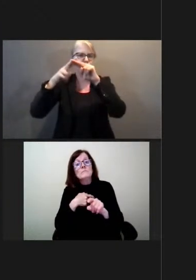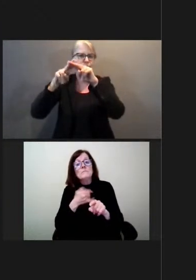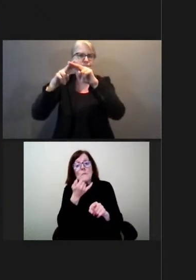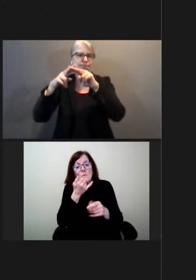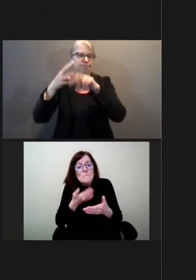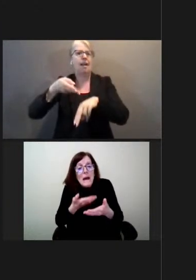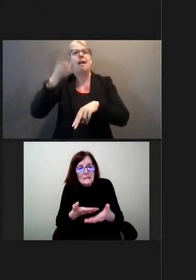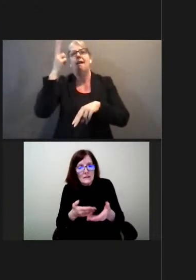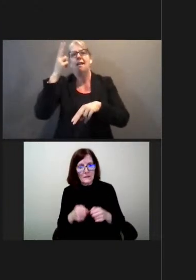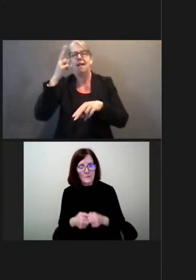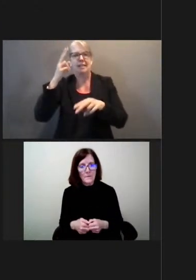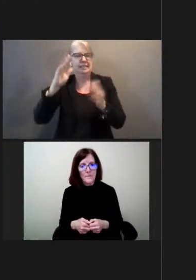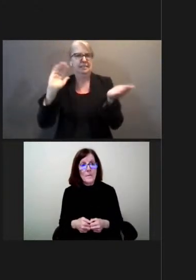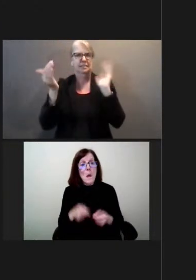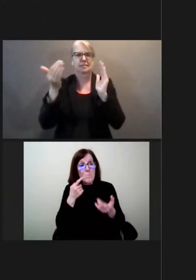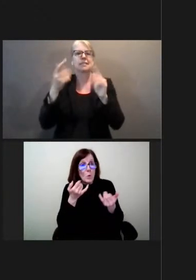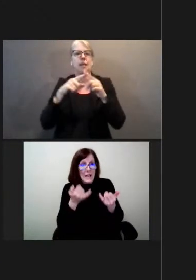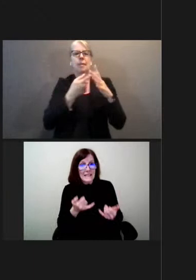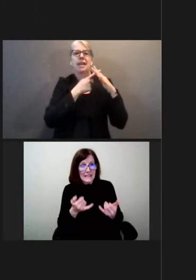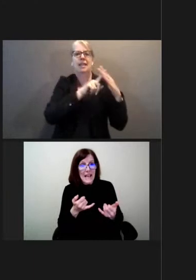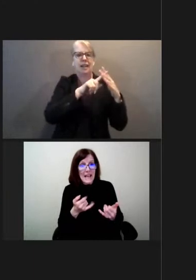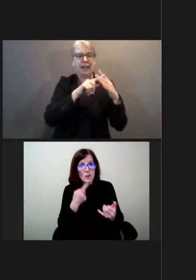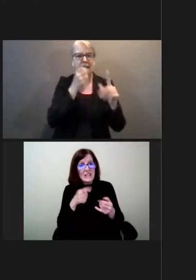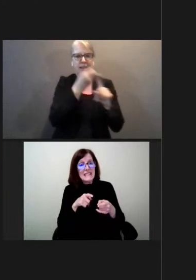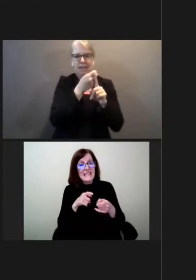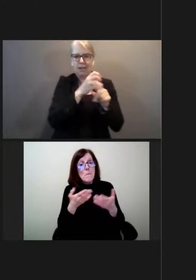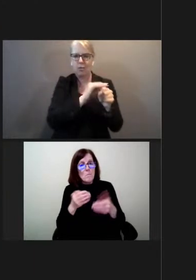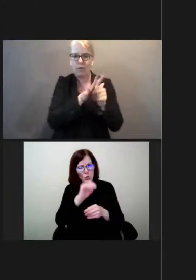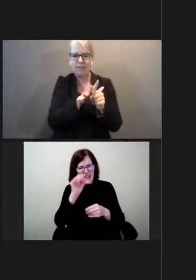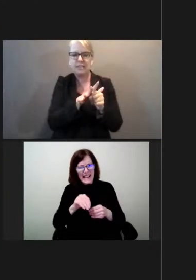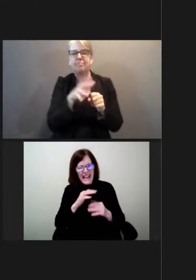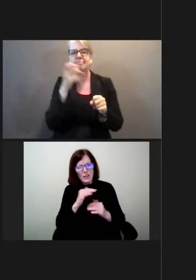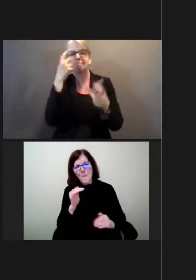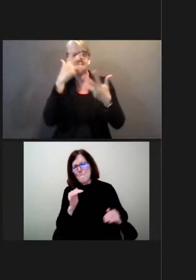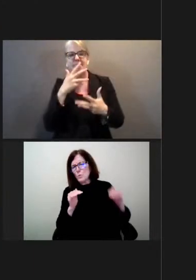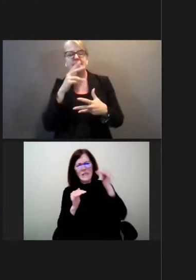of the pandemic. The proportion of people, the